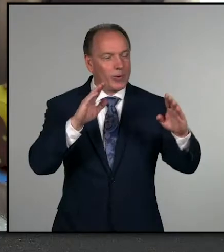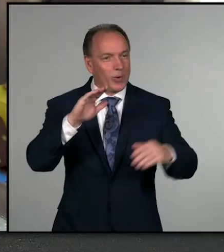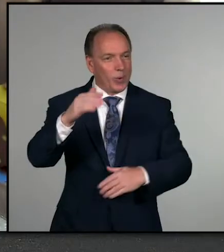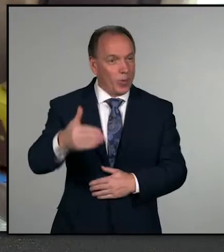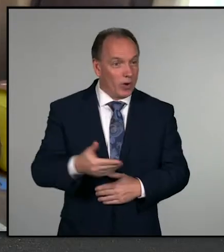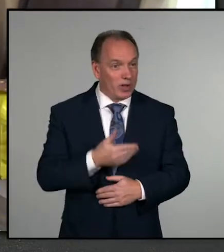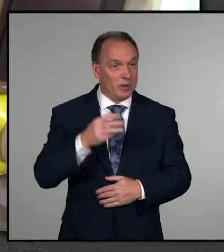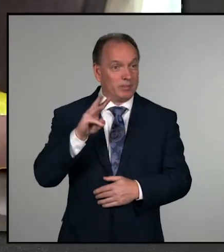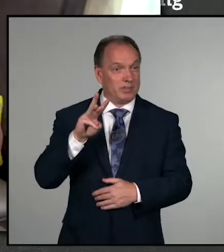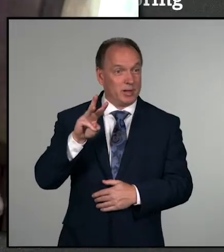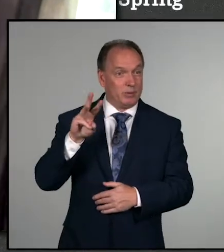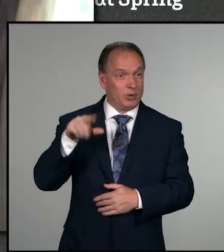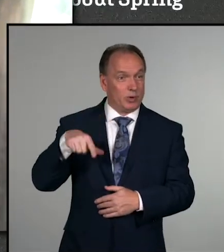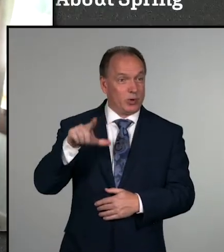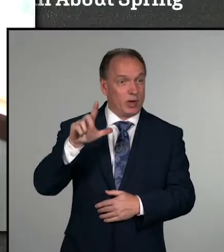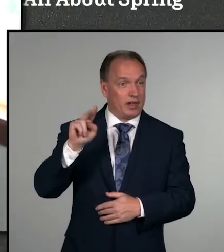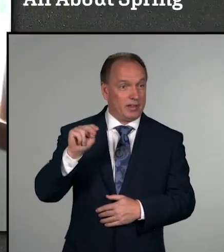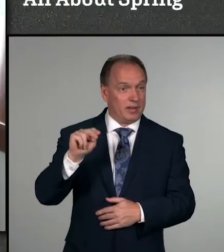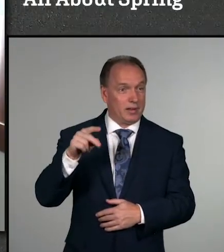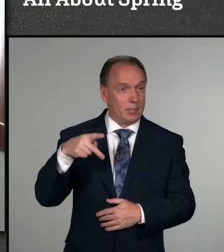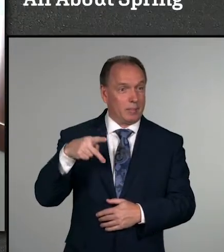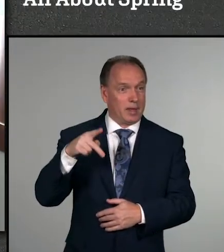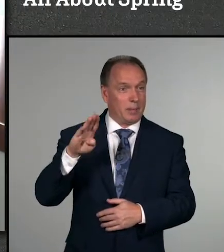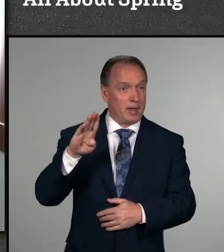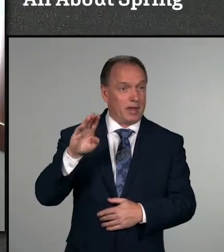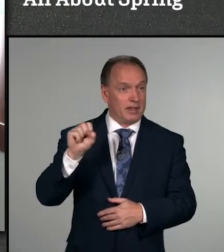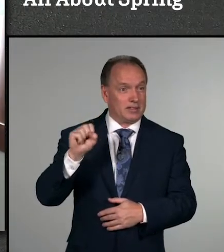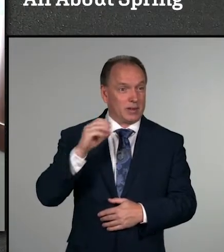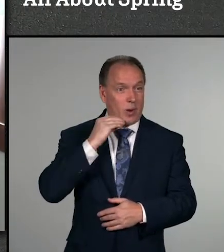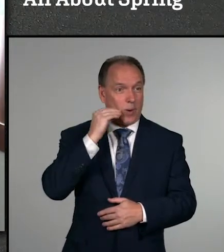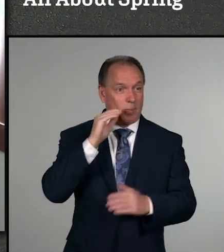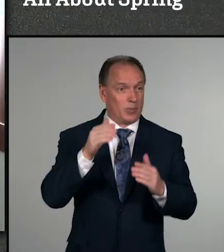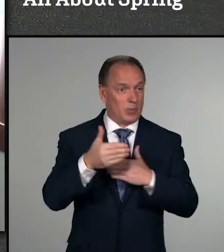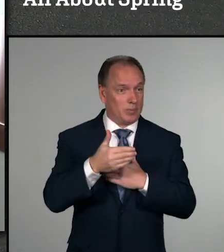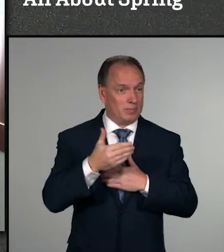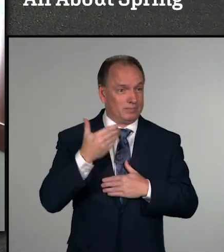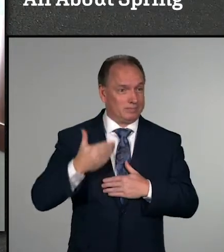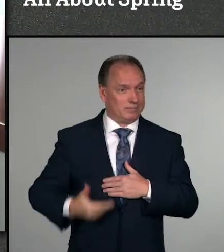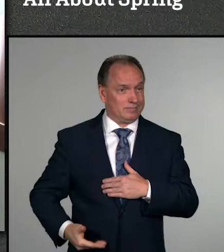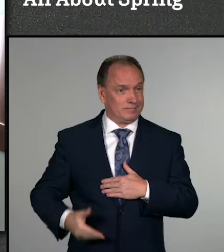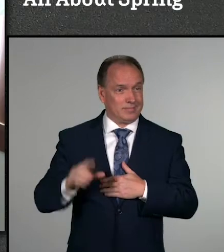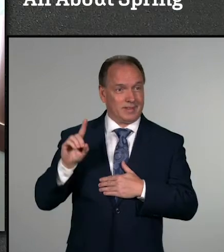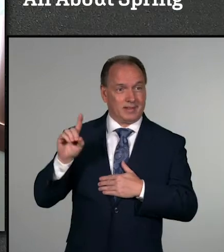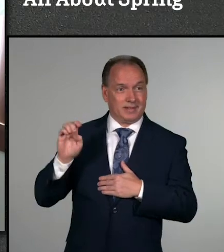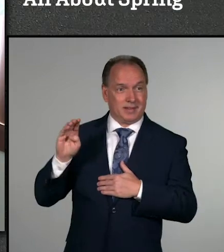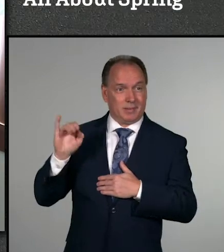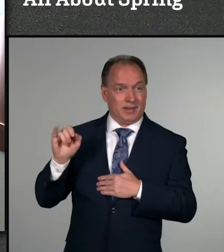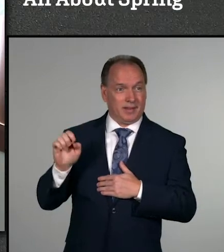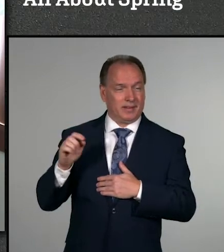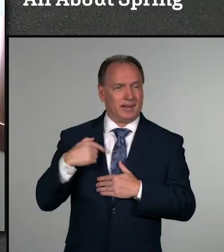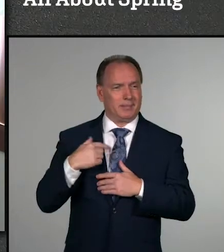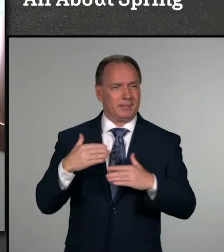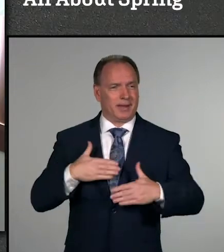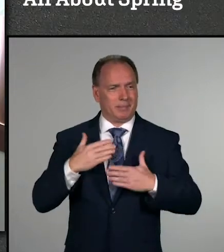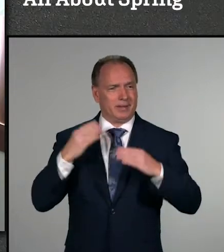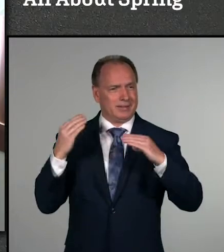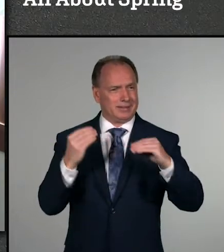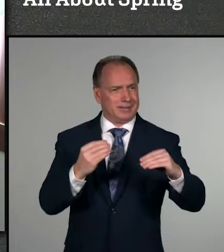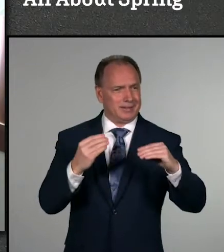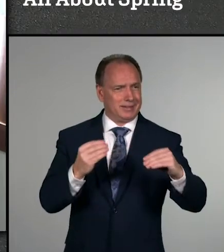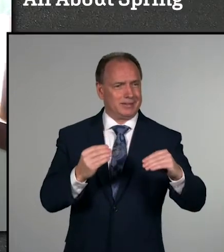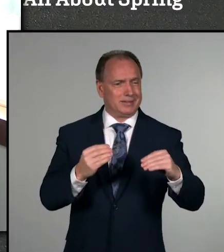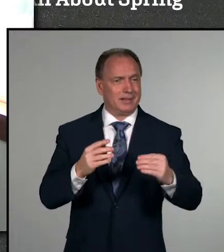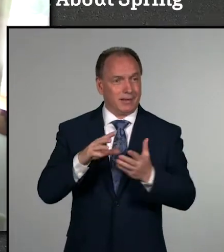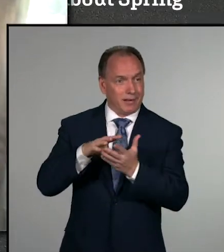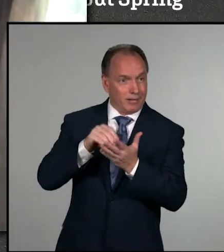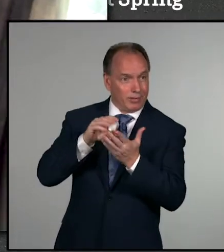Hello, welcome to WQLN PBS Homeroom. My name is Miss Debbie, and I'm so glad to be teaching and learning